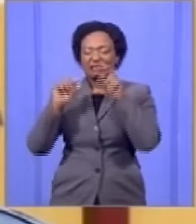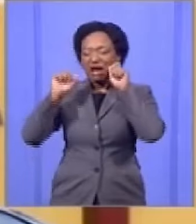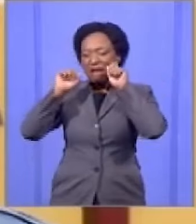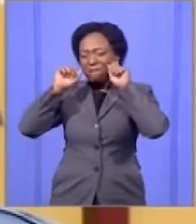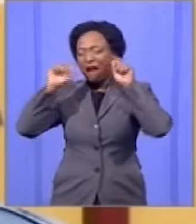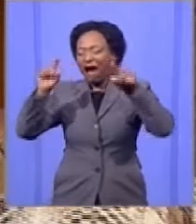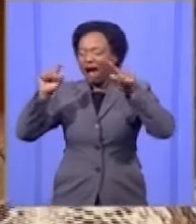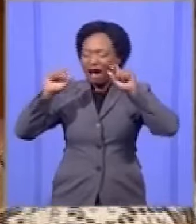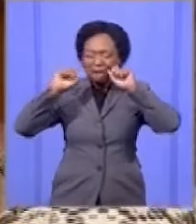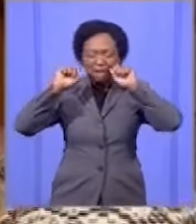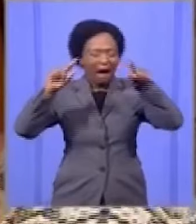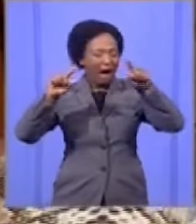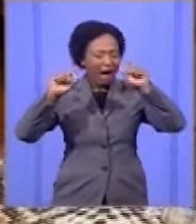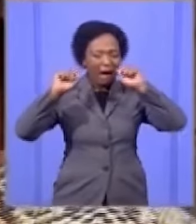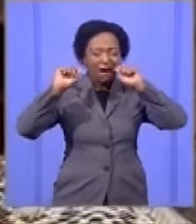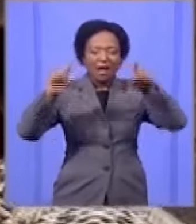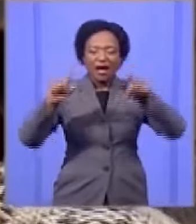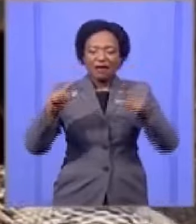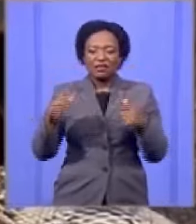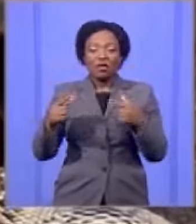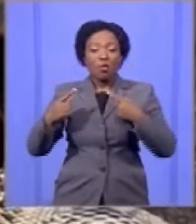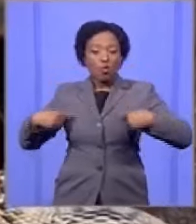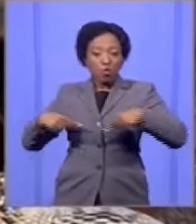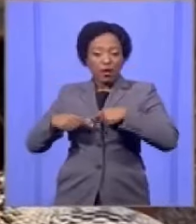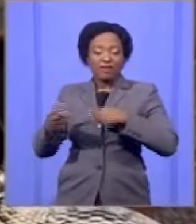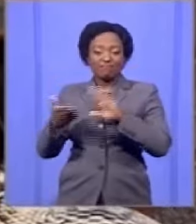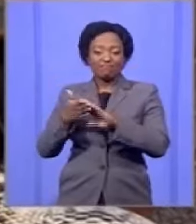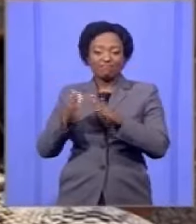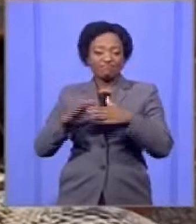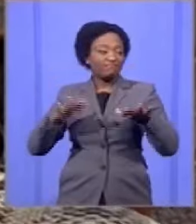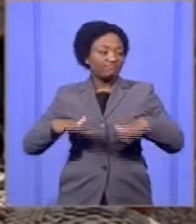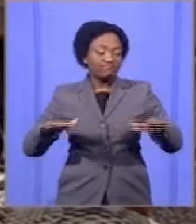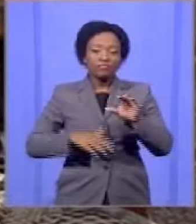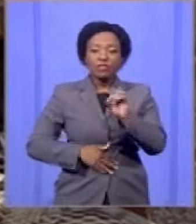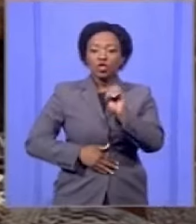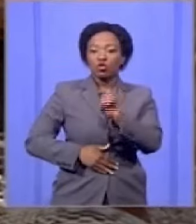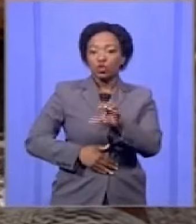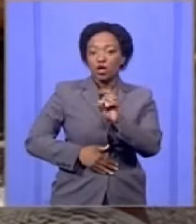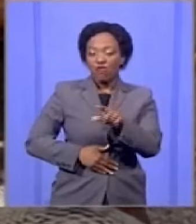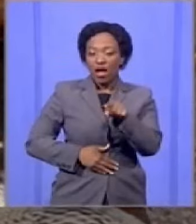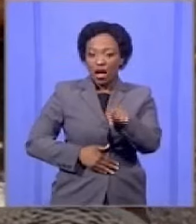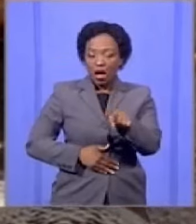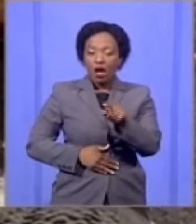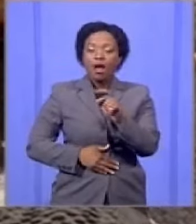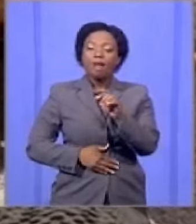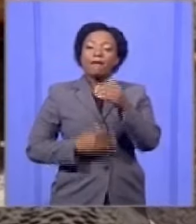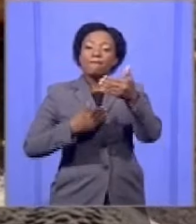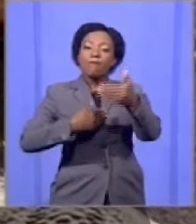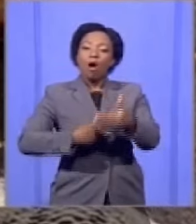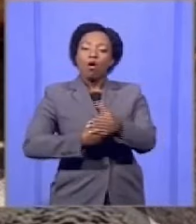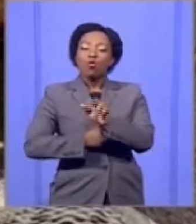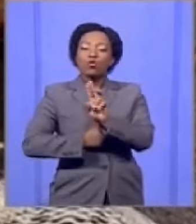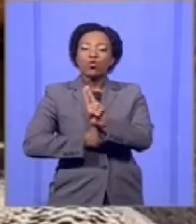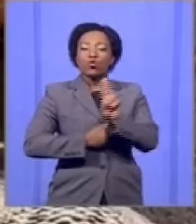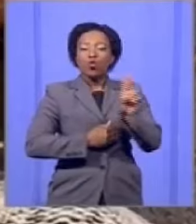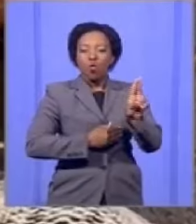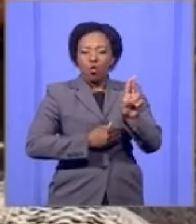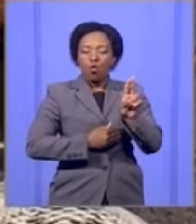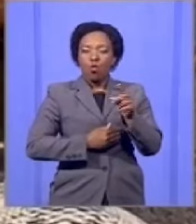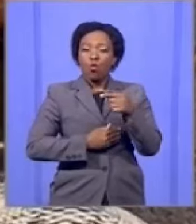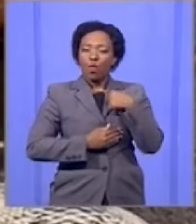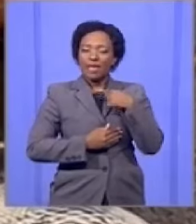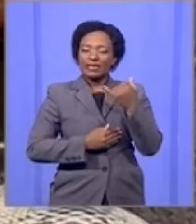a noise all over. We, as the community of Soshanguve Block UU, we are still in